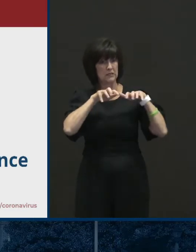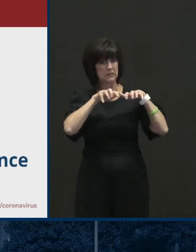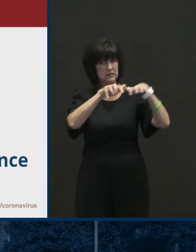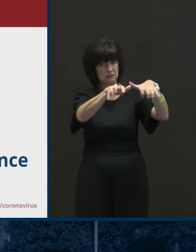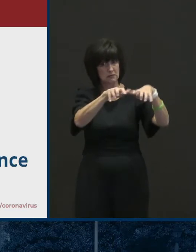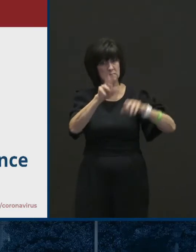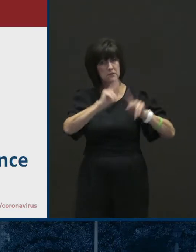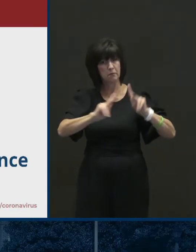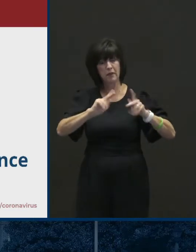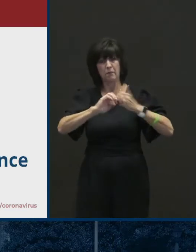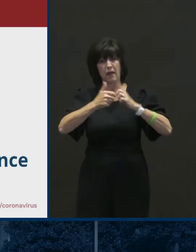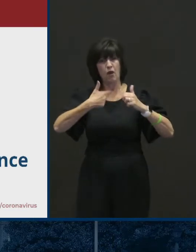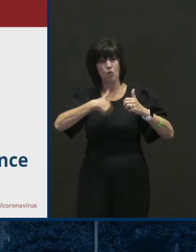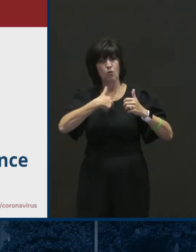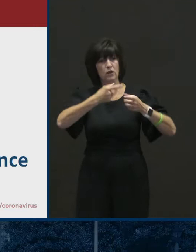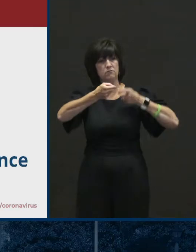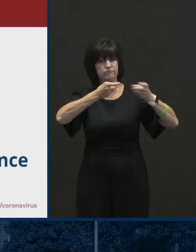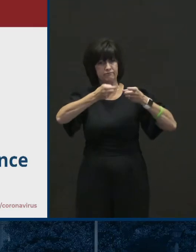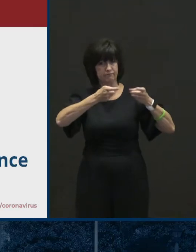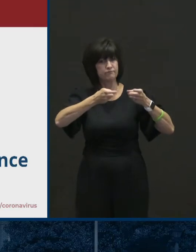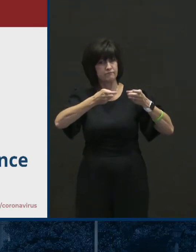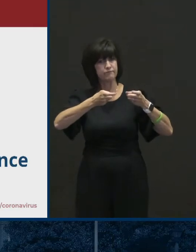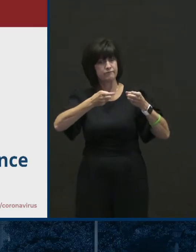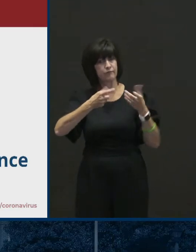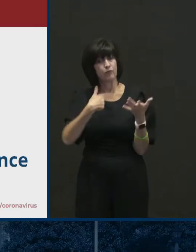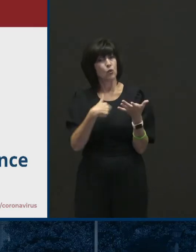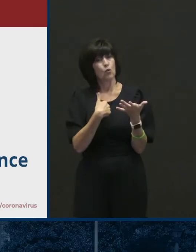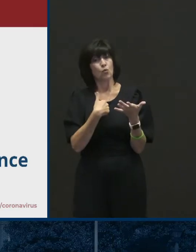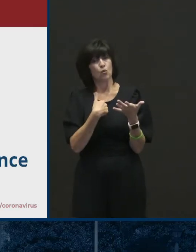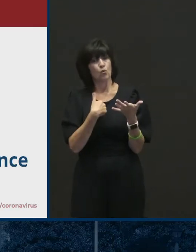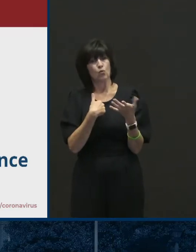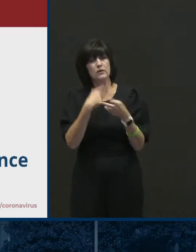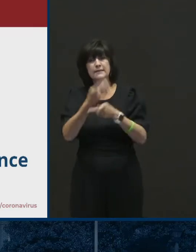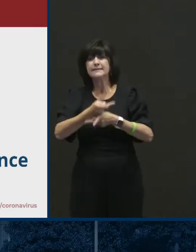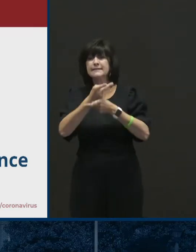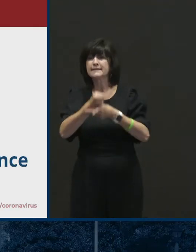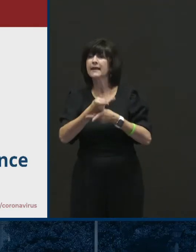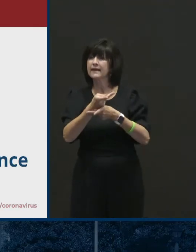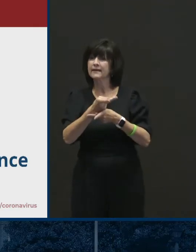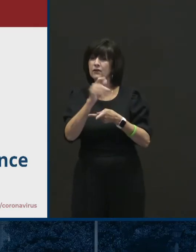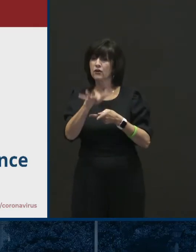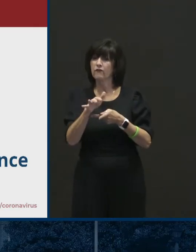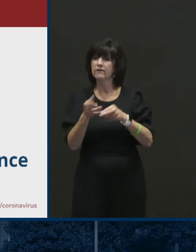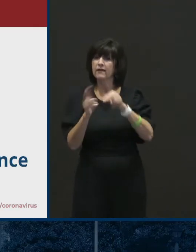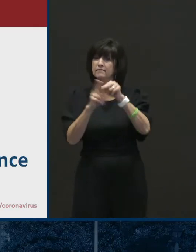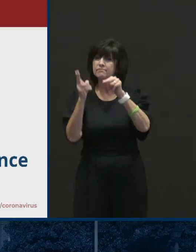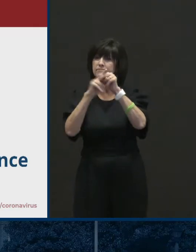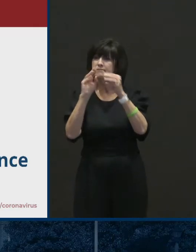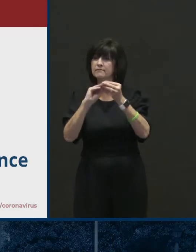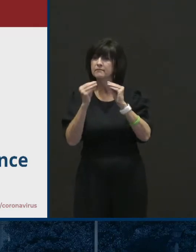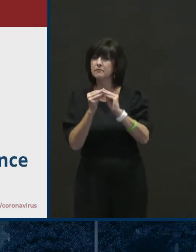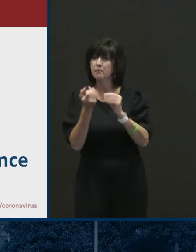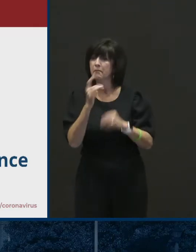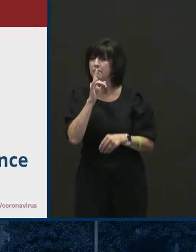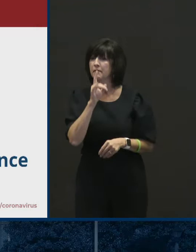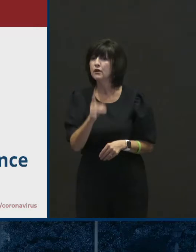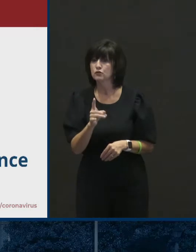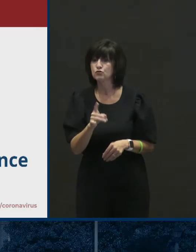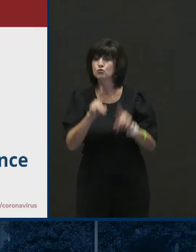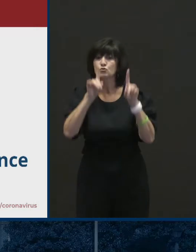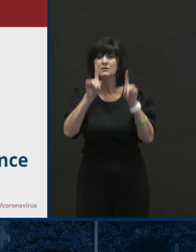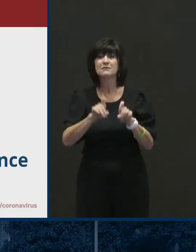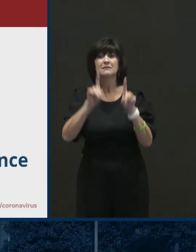a comprehensive approach to responding to increases, making sure that we're testing as many people as